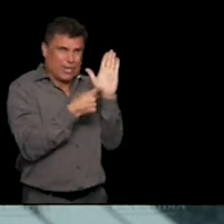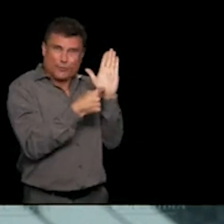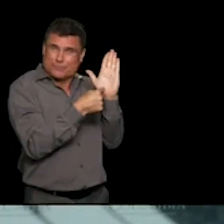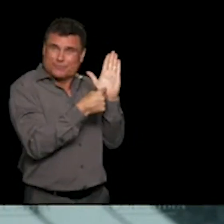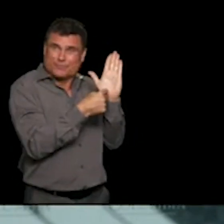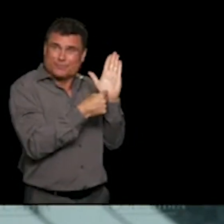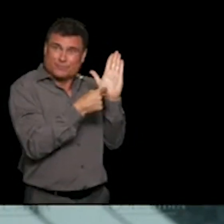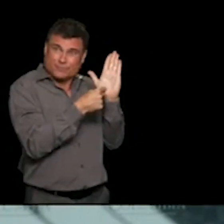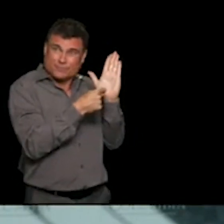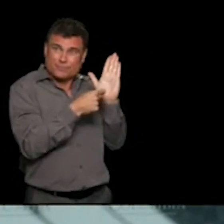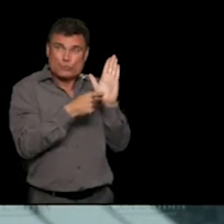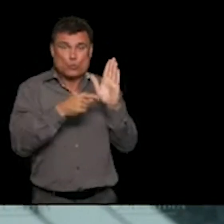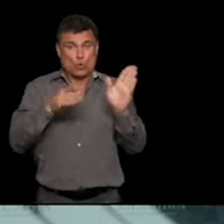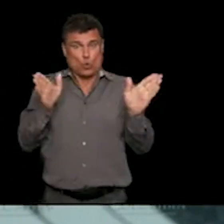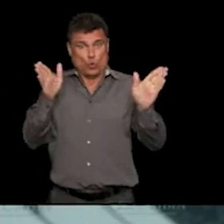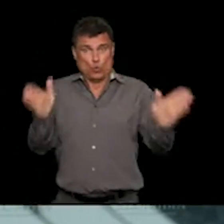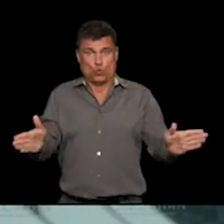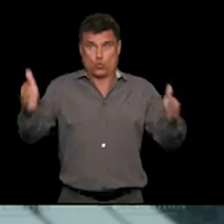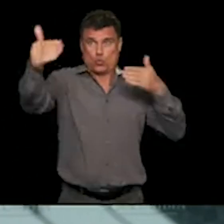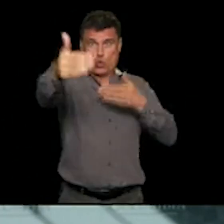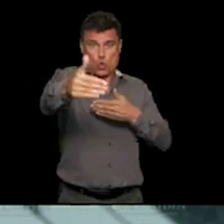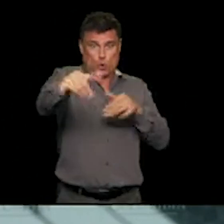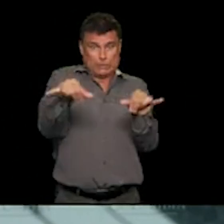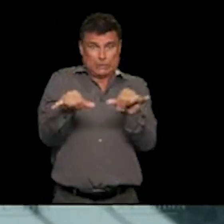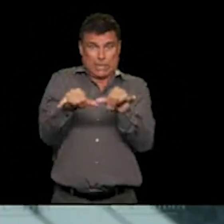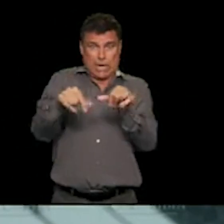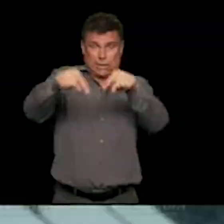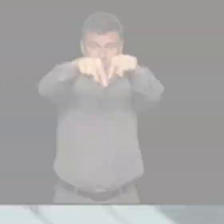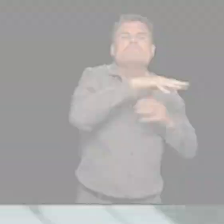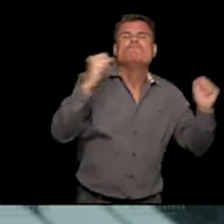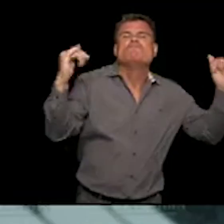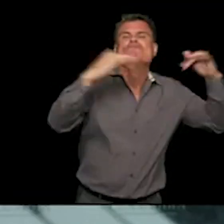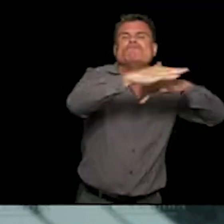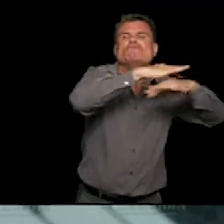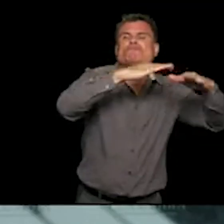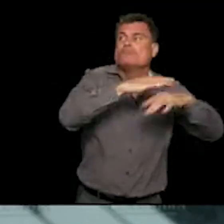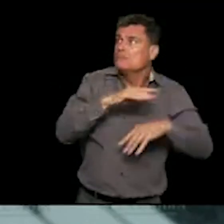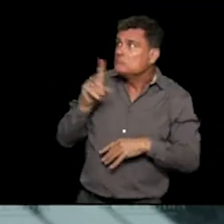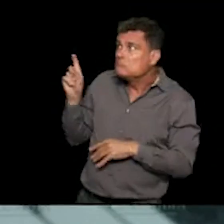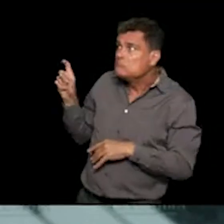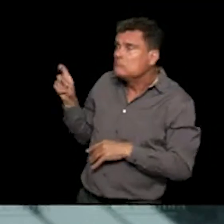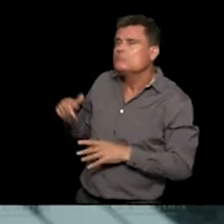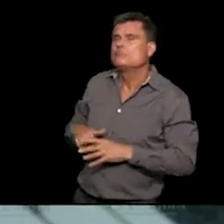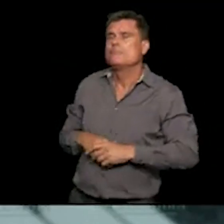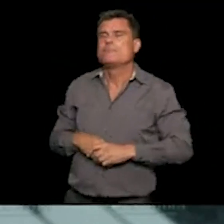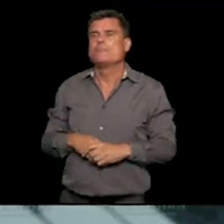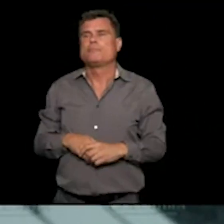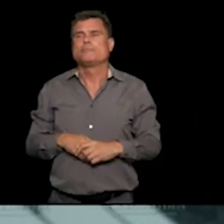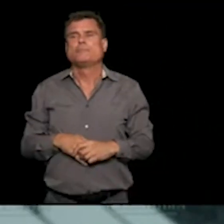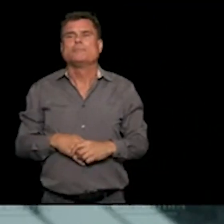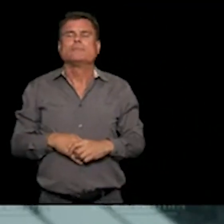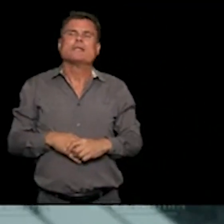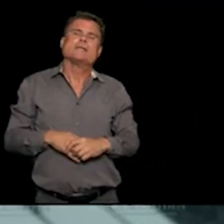the appropriate 2 meters of social distancing. Actually, I think most of the questions that I have